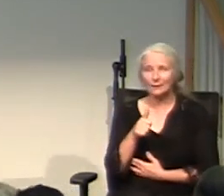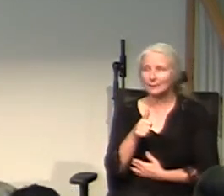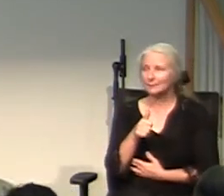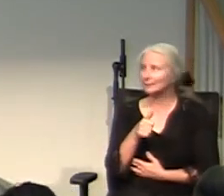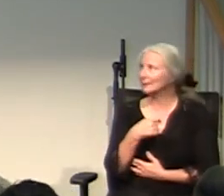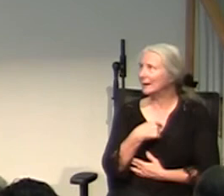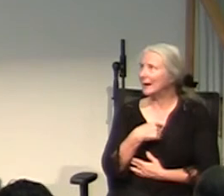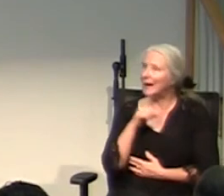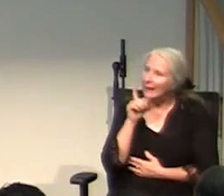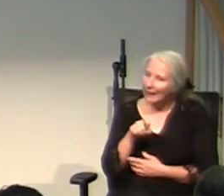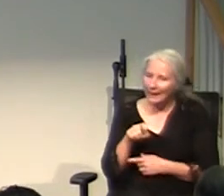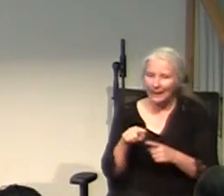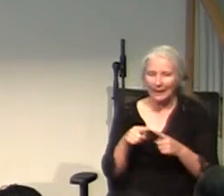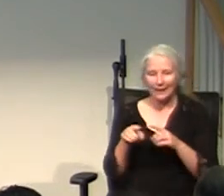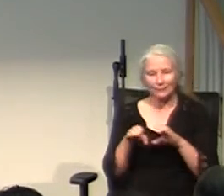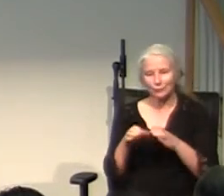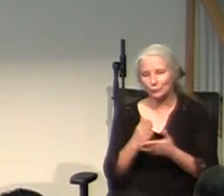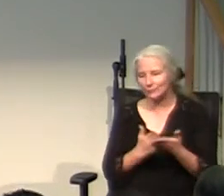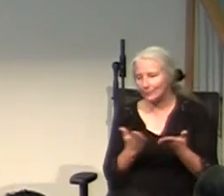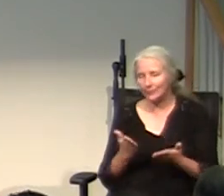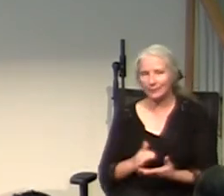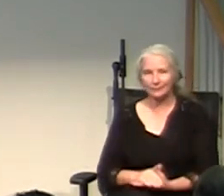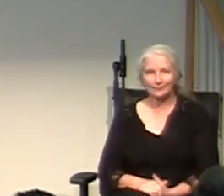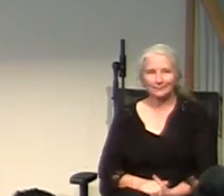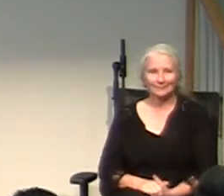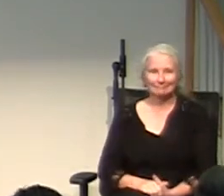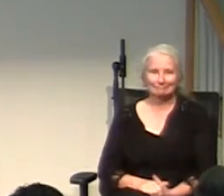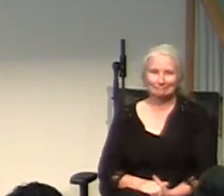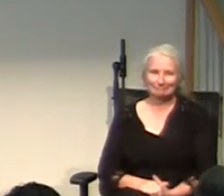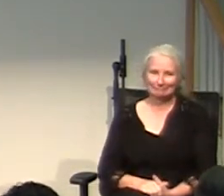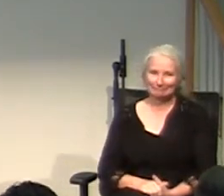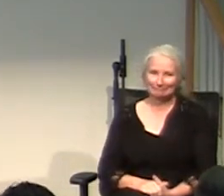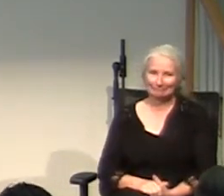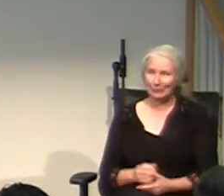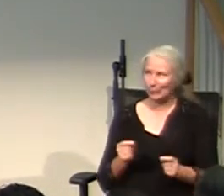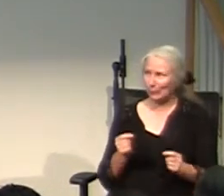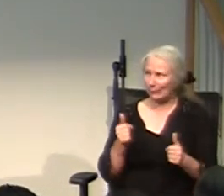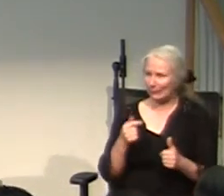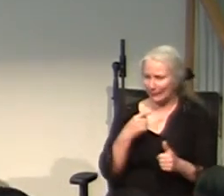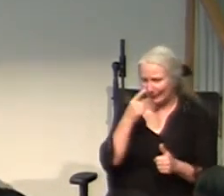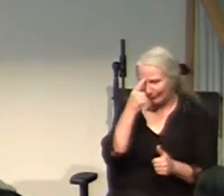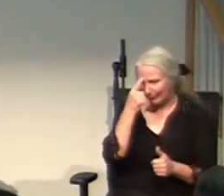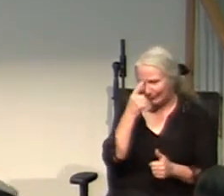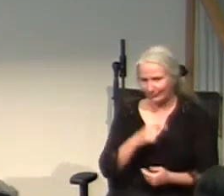I've got to do something here, and I will do it quickly, I think.